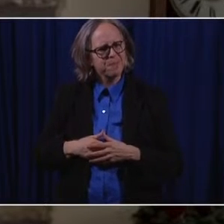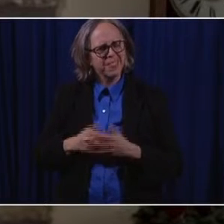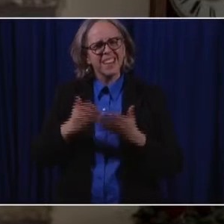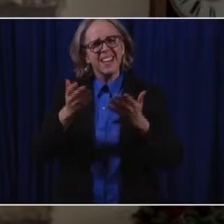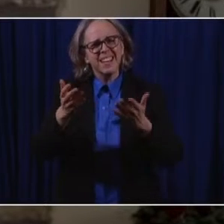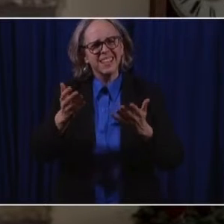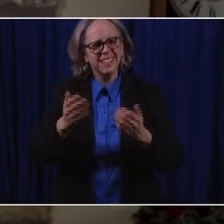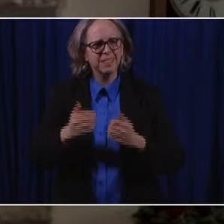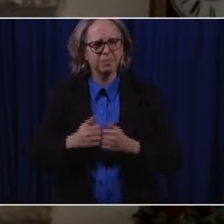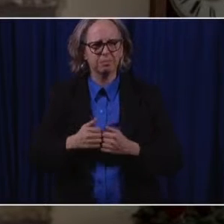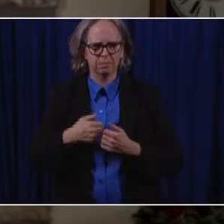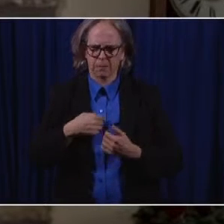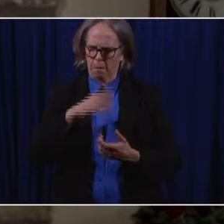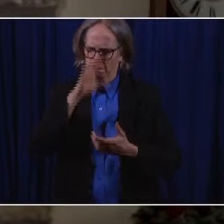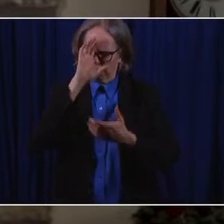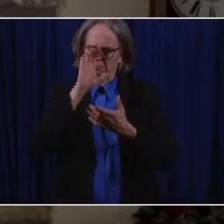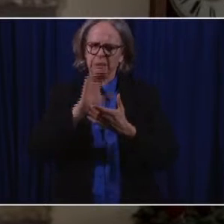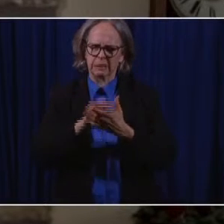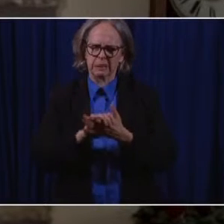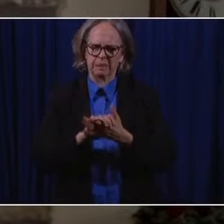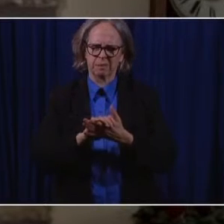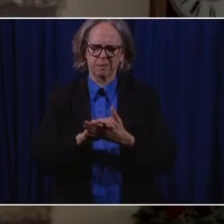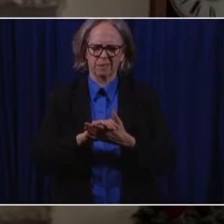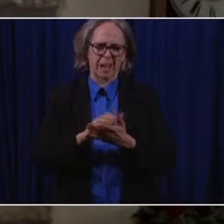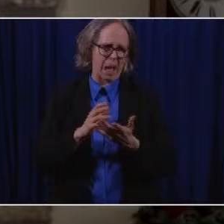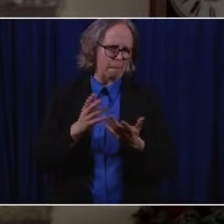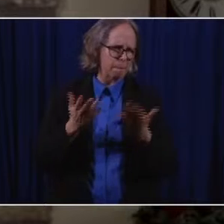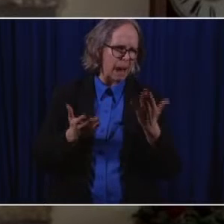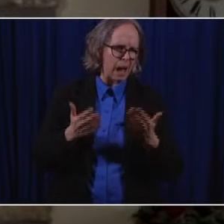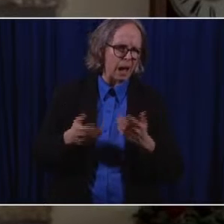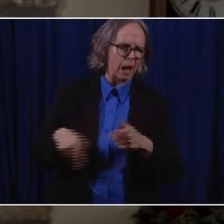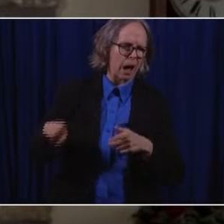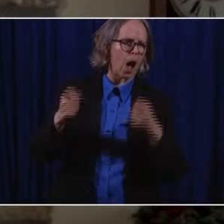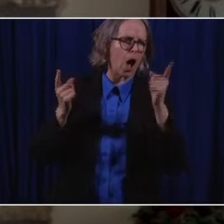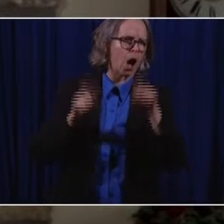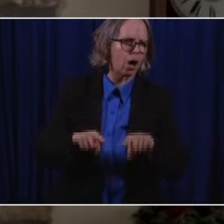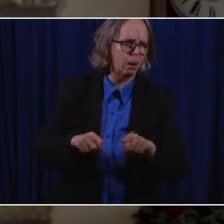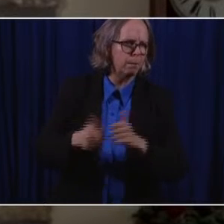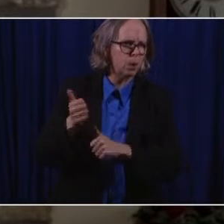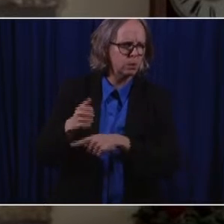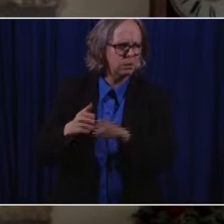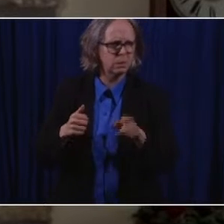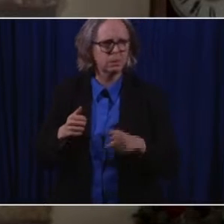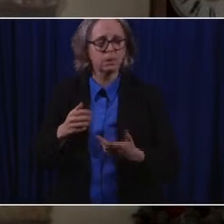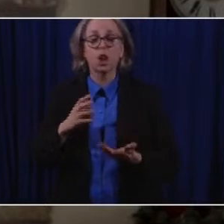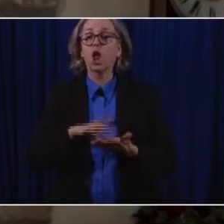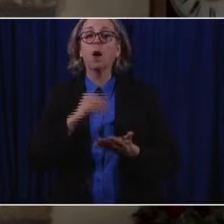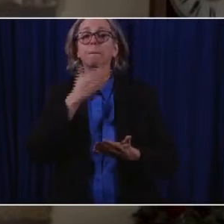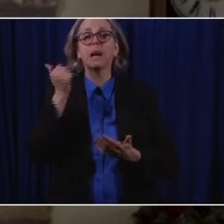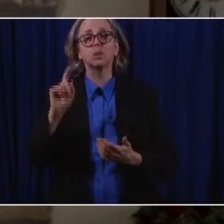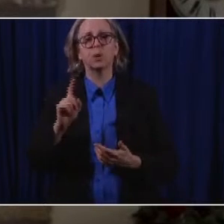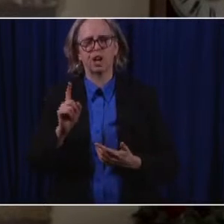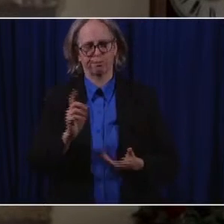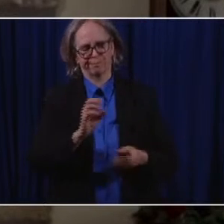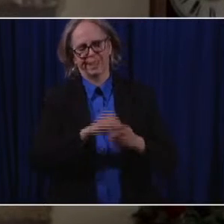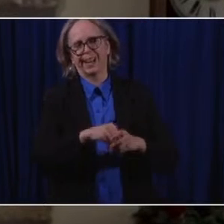Ohioans believe, as I do, that children are better off when they're in school in person.